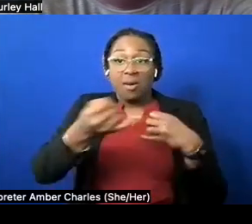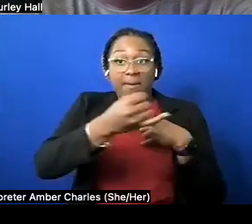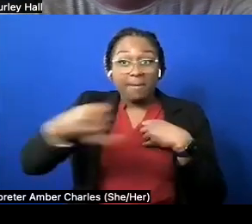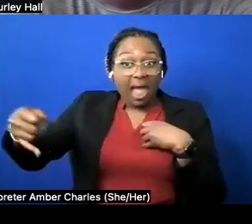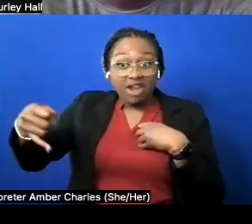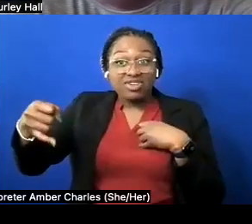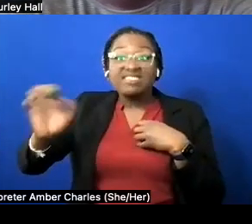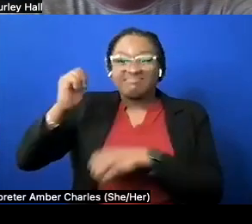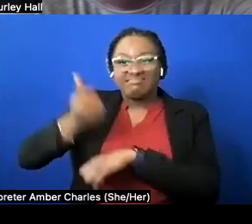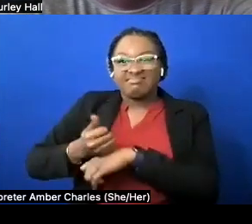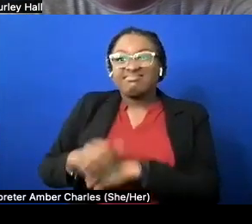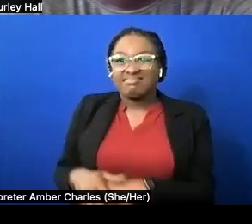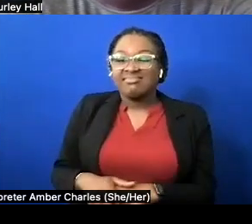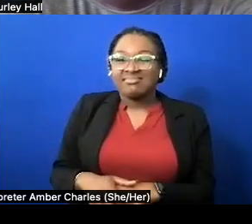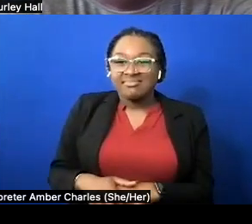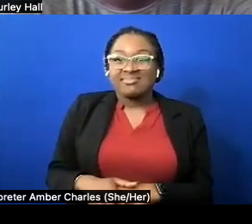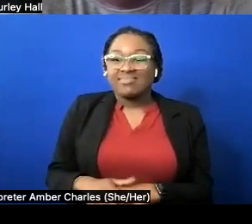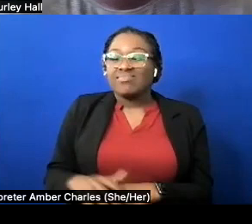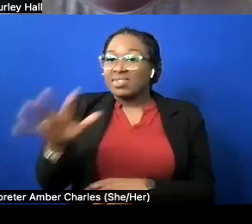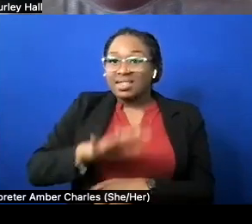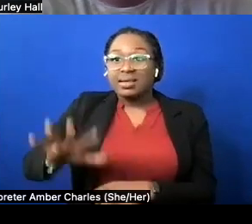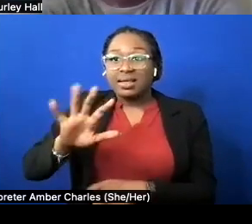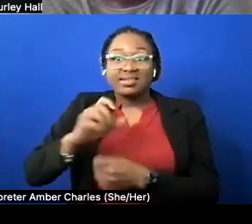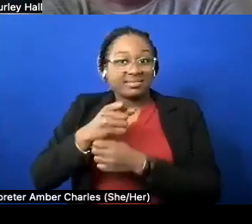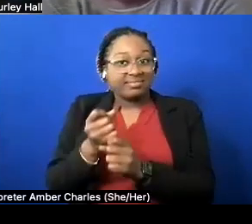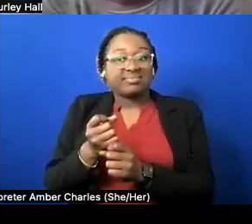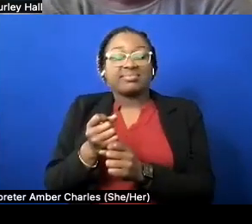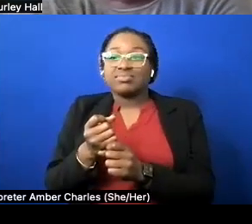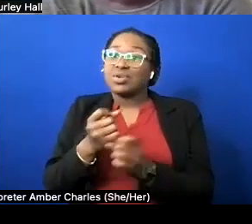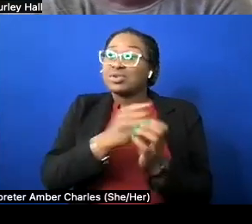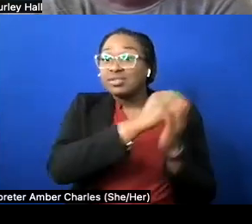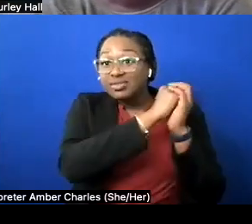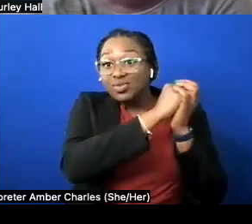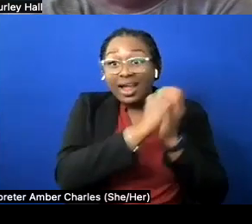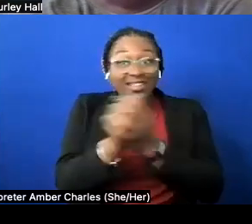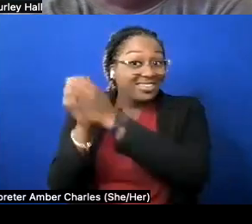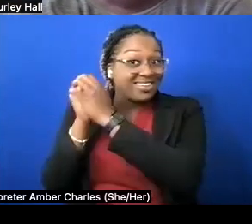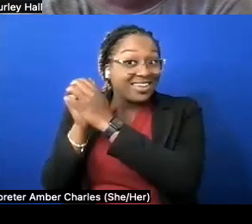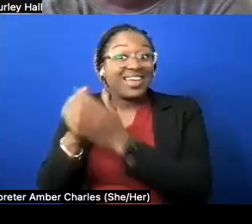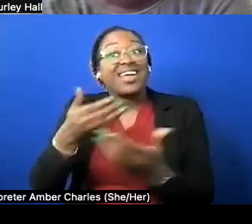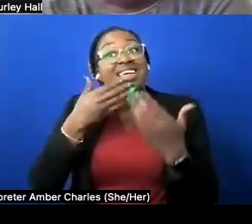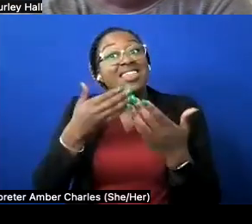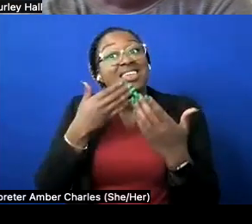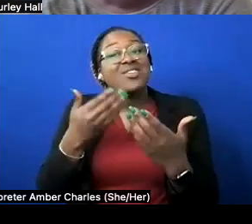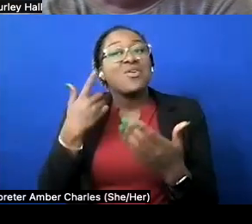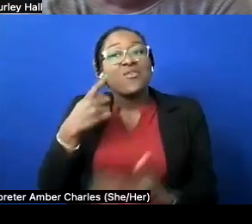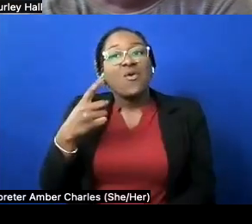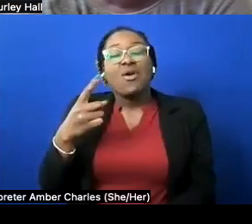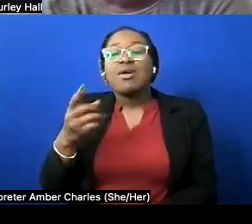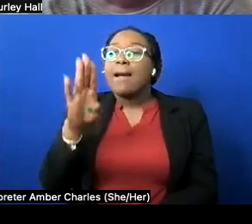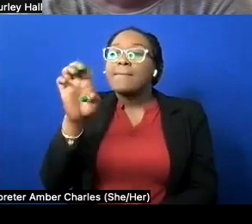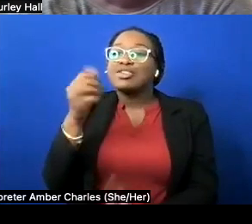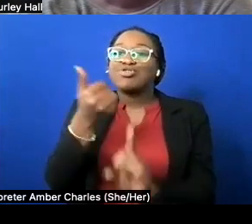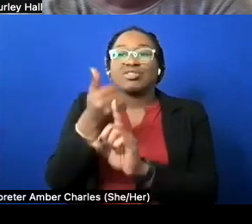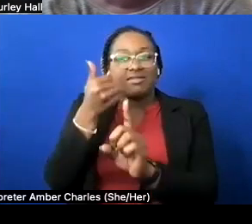set and space is made. And so congratulations. Thank you for being you and